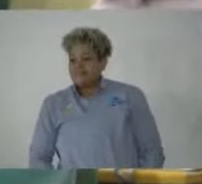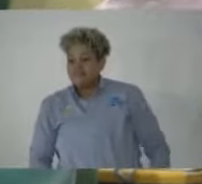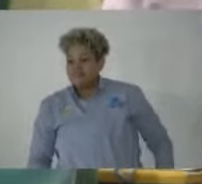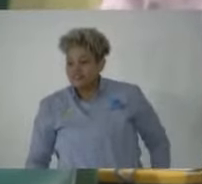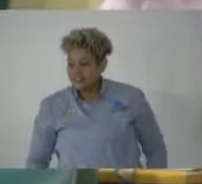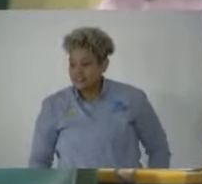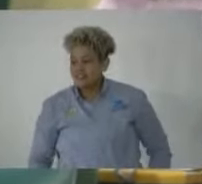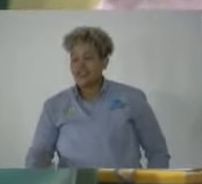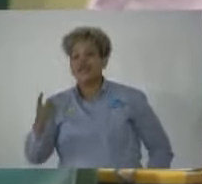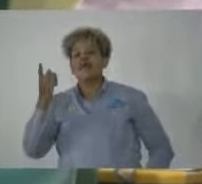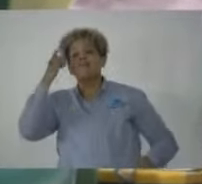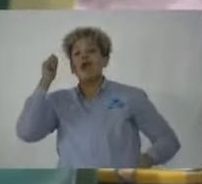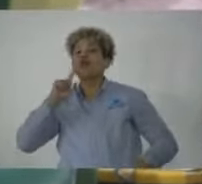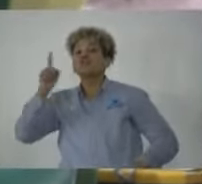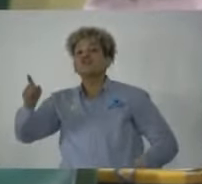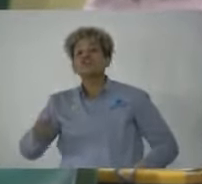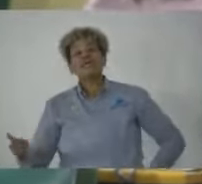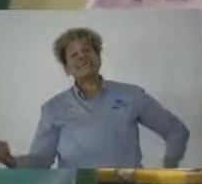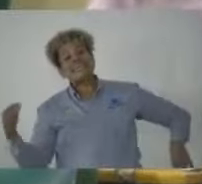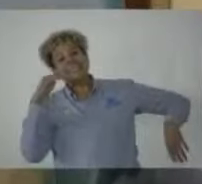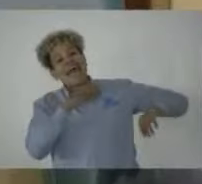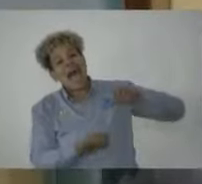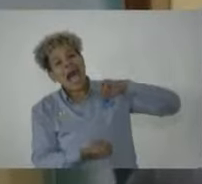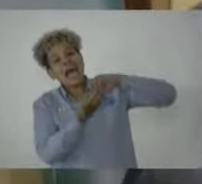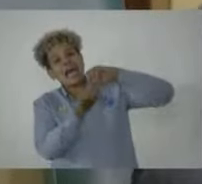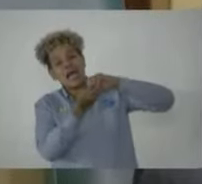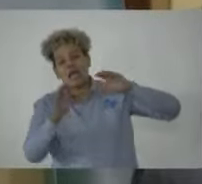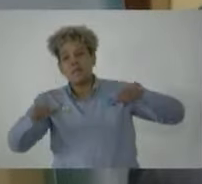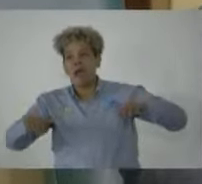Misleading the House. Misleading the House.